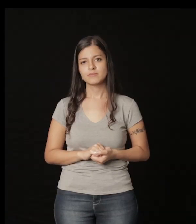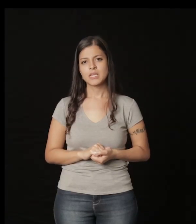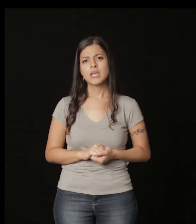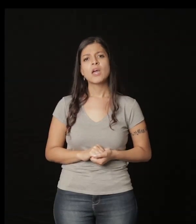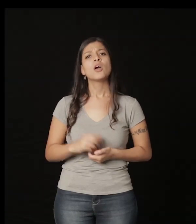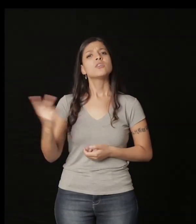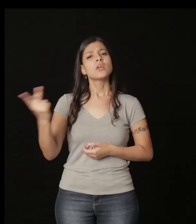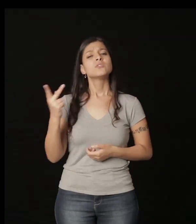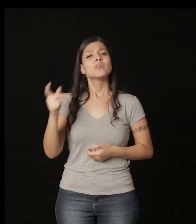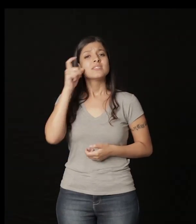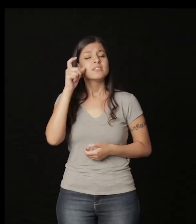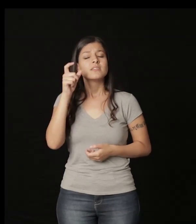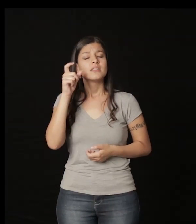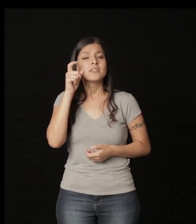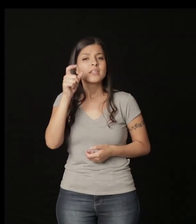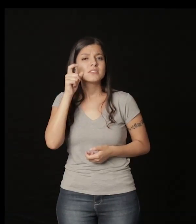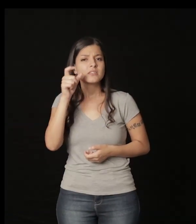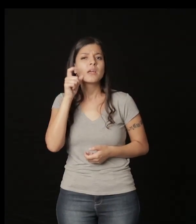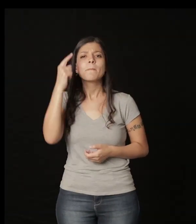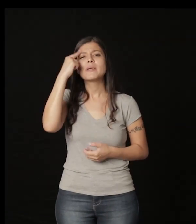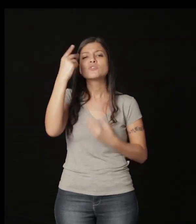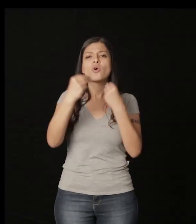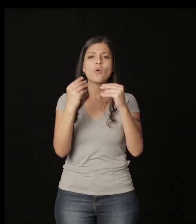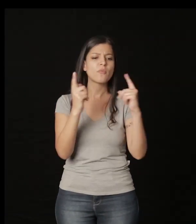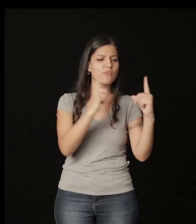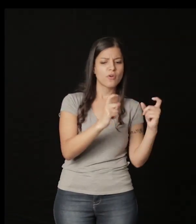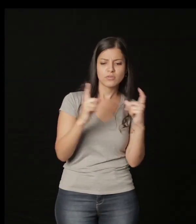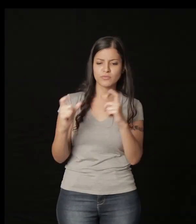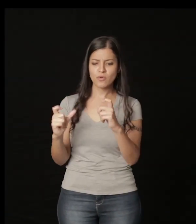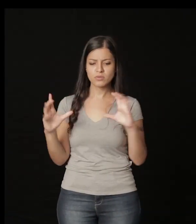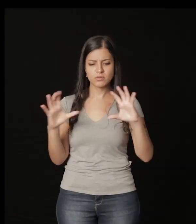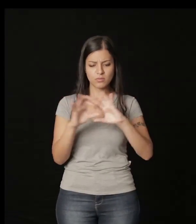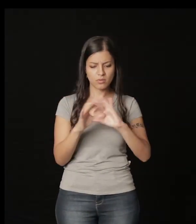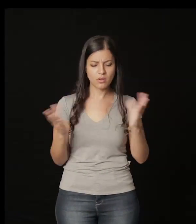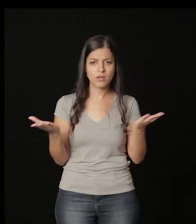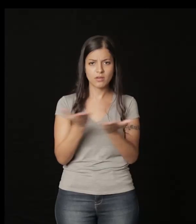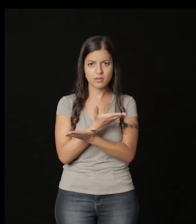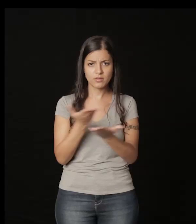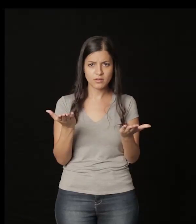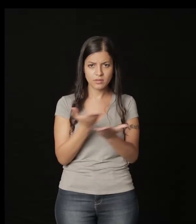us. And we thought, how can we create relationships